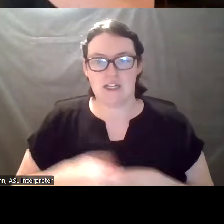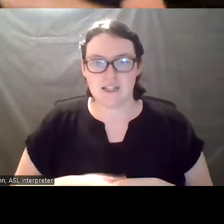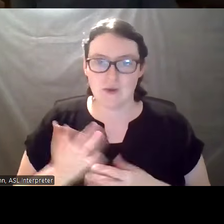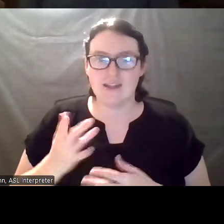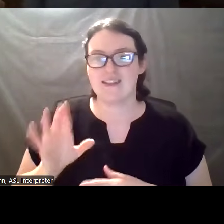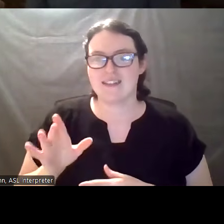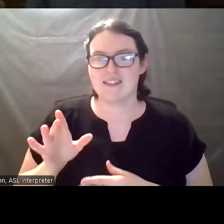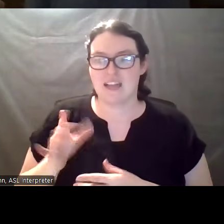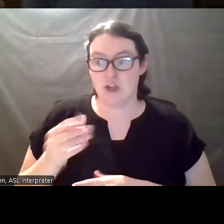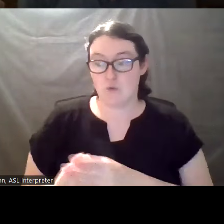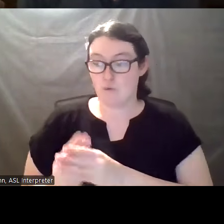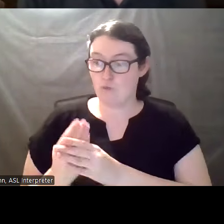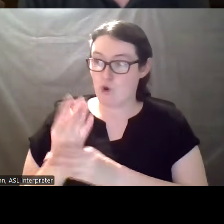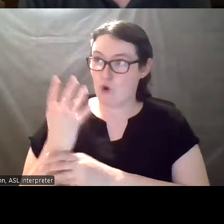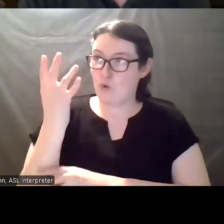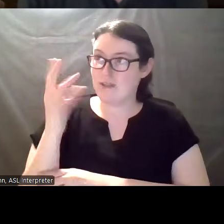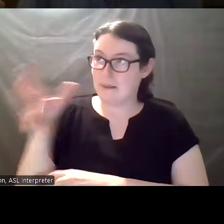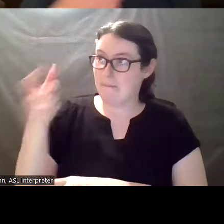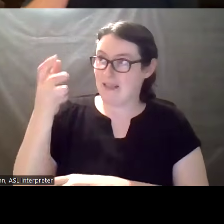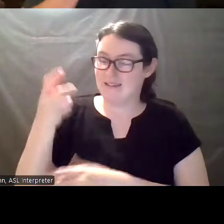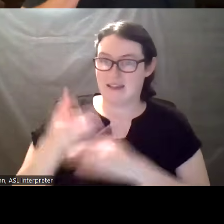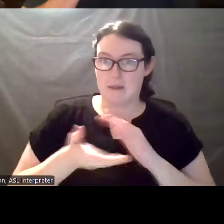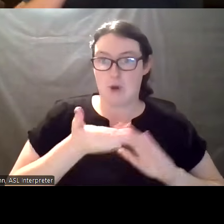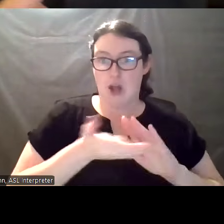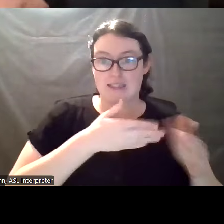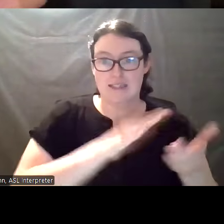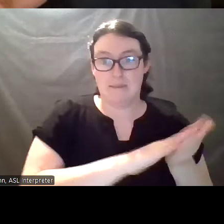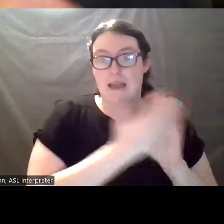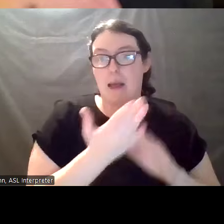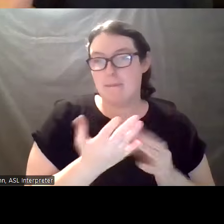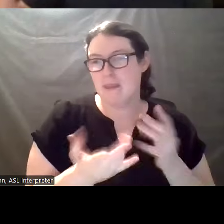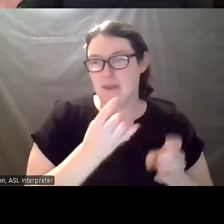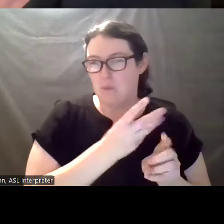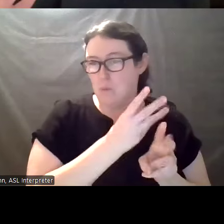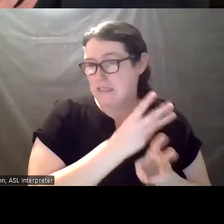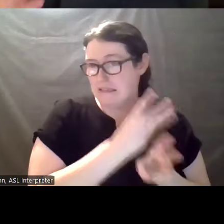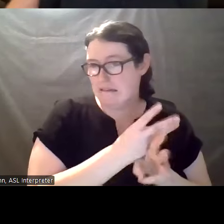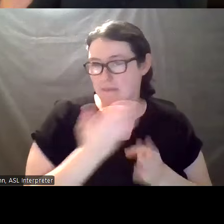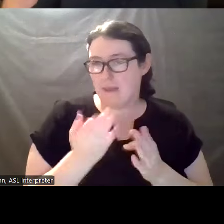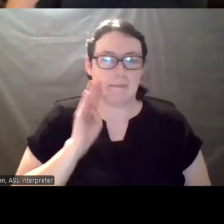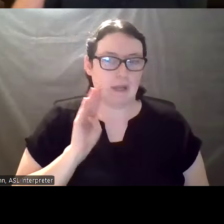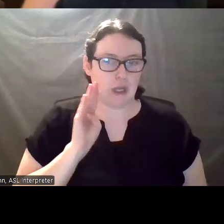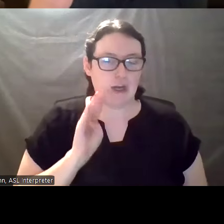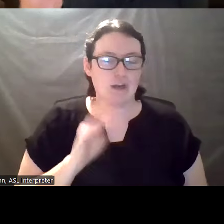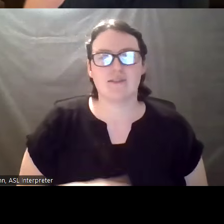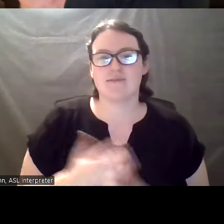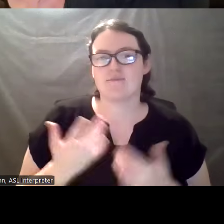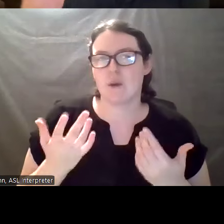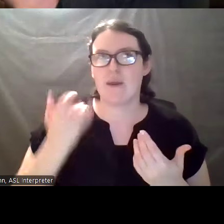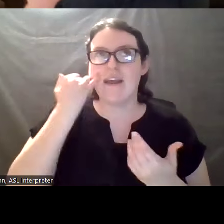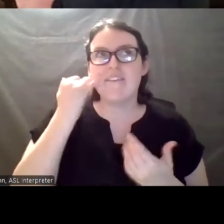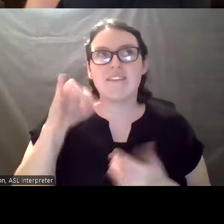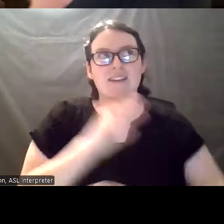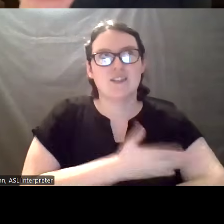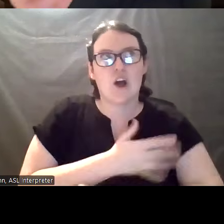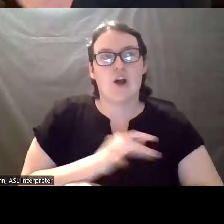turned into beer or maybe whiskey in this case. Um, I try to do this just to sort of think like, what if the hymn to Ninkasi